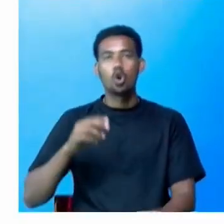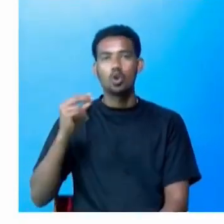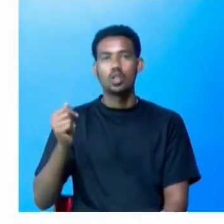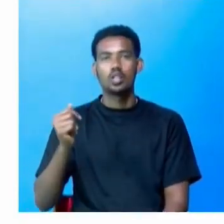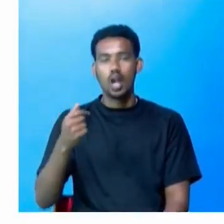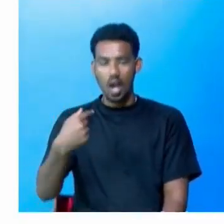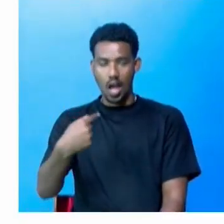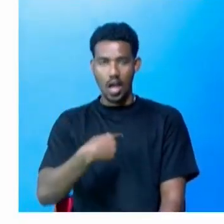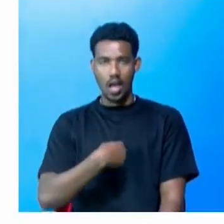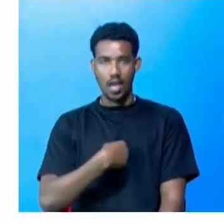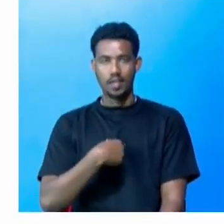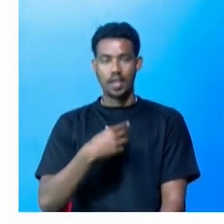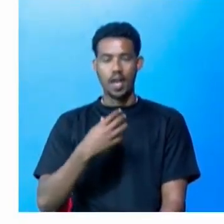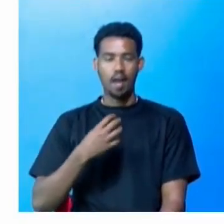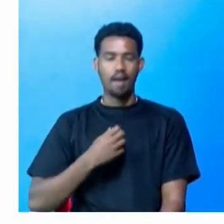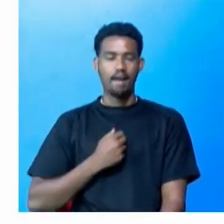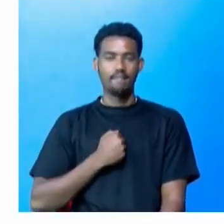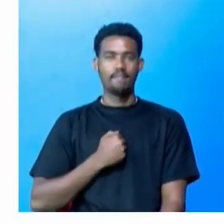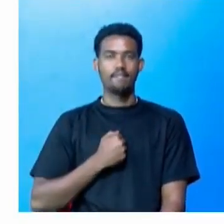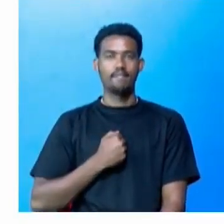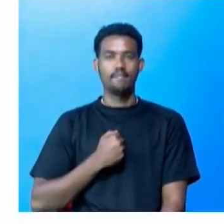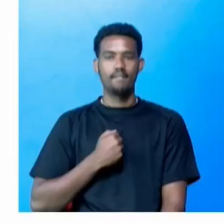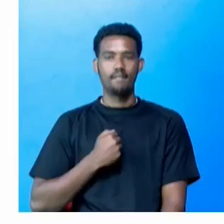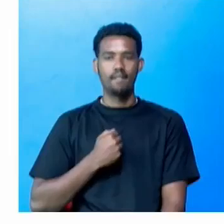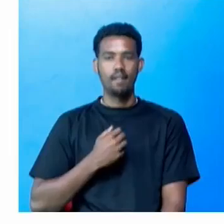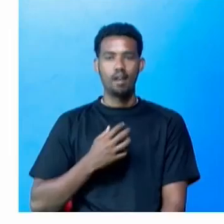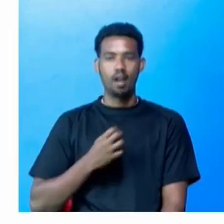I have